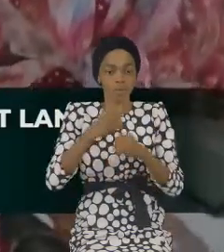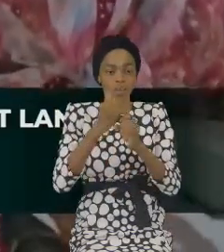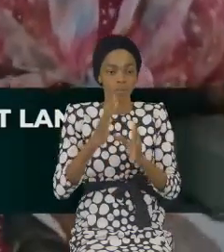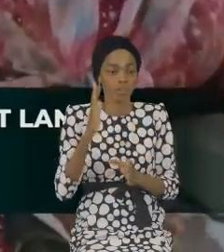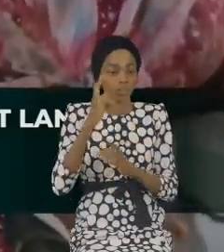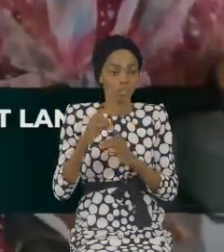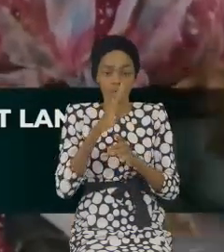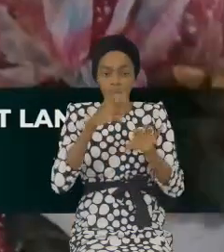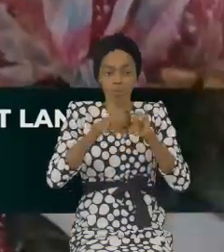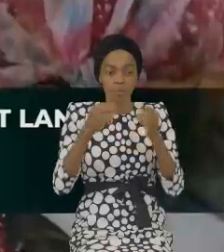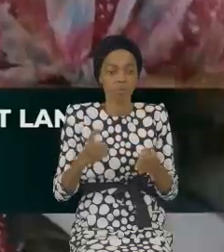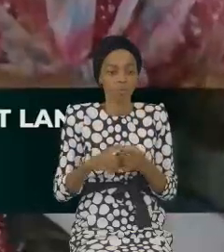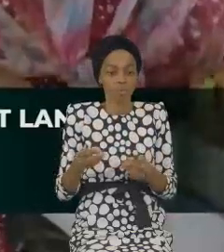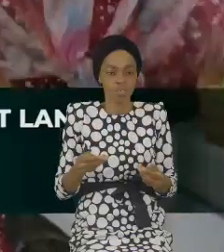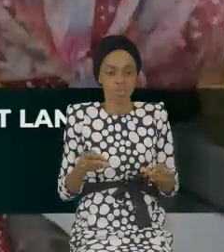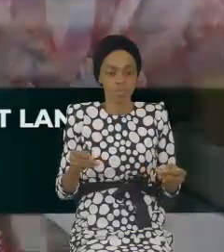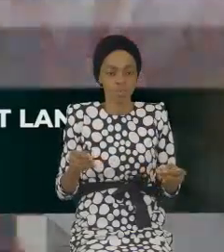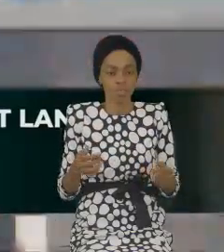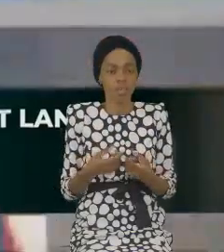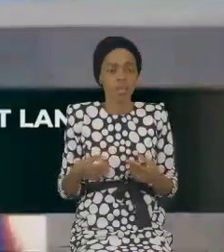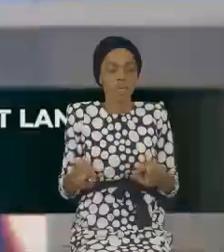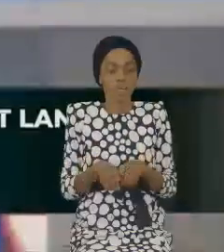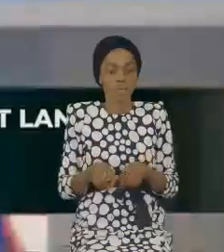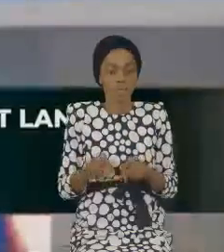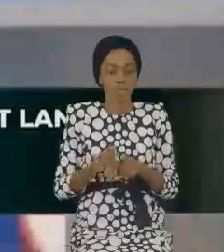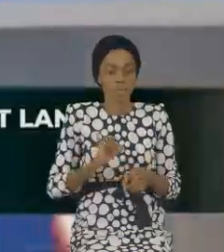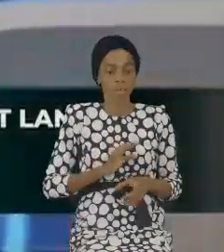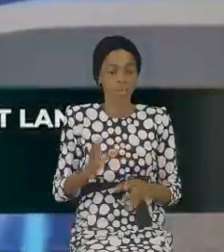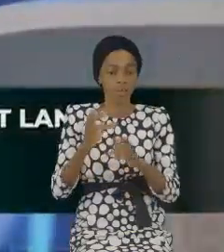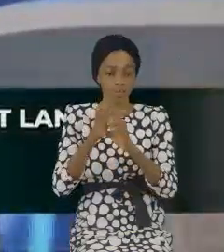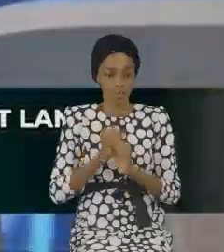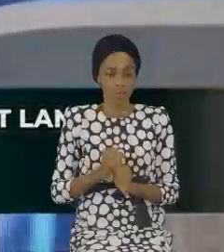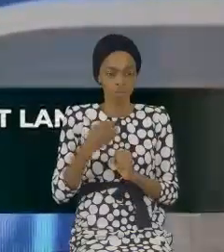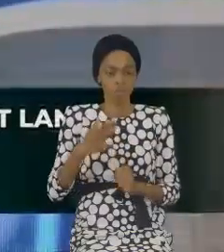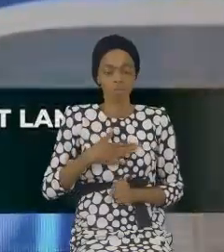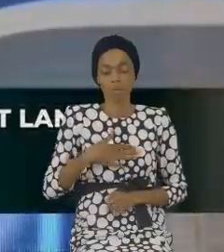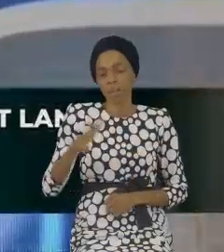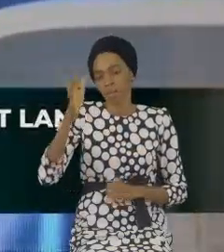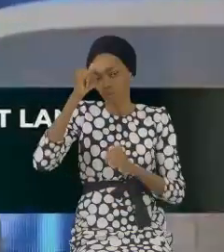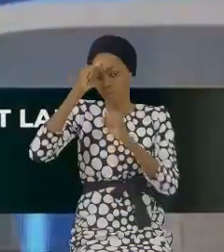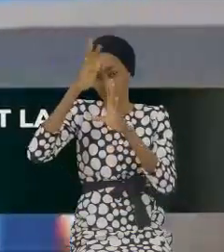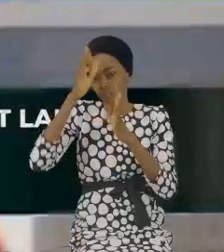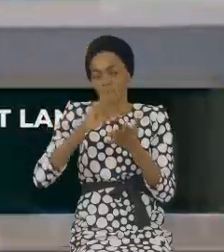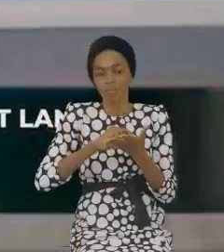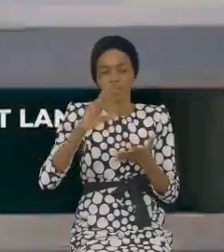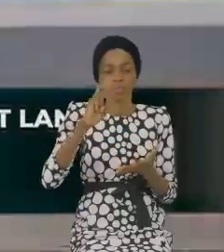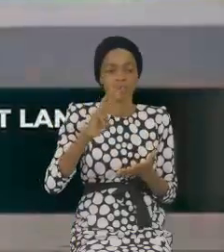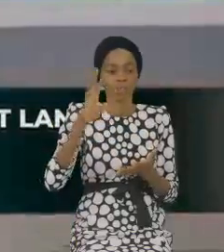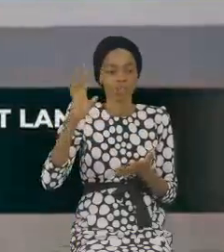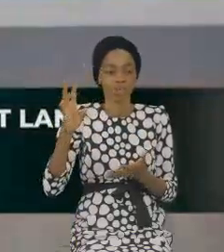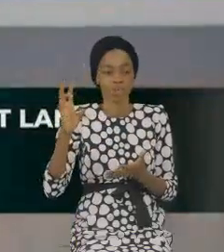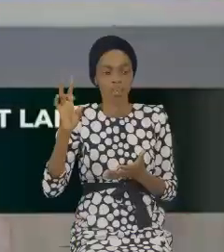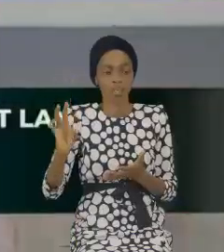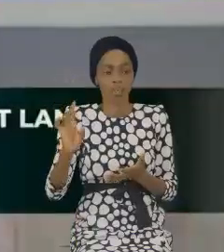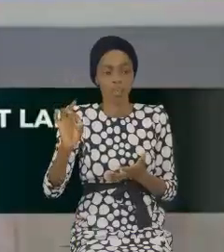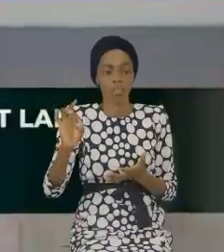they be broken to shivers, even as I received of my Father. Verse 28. In verse